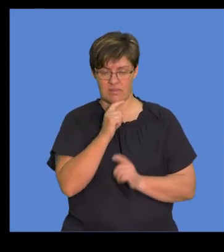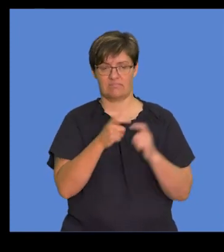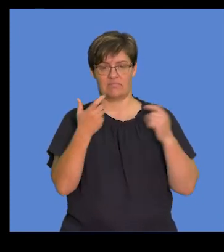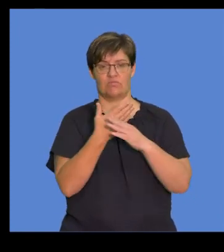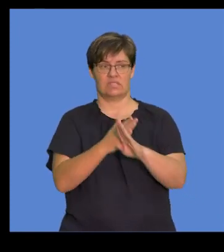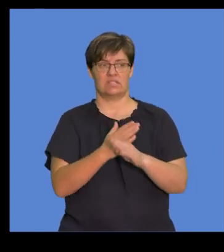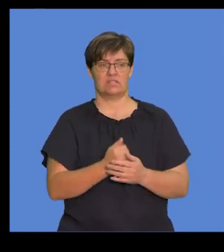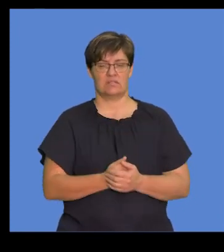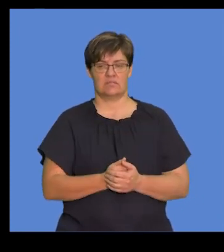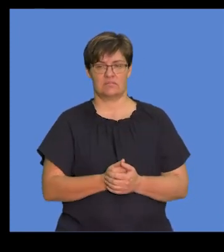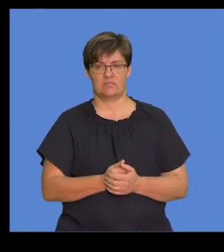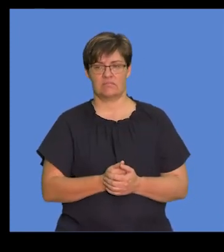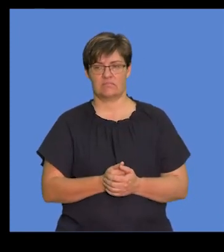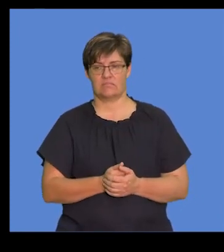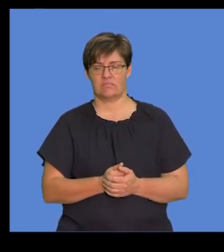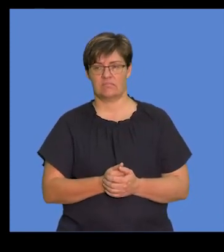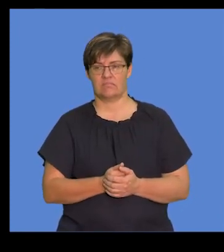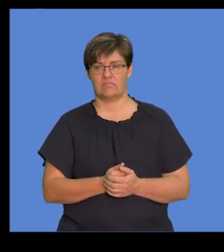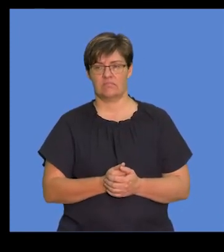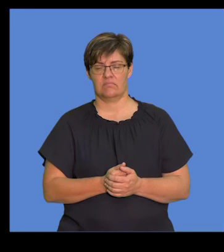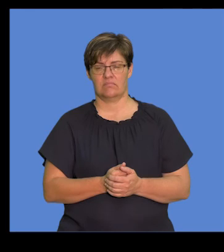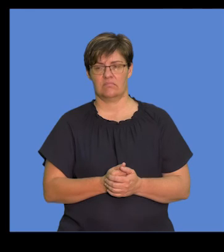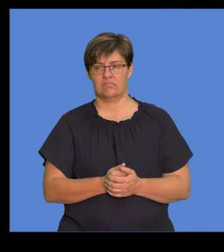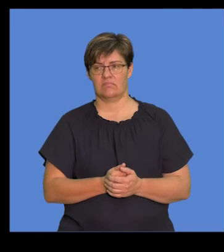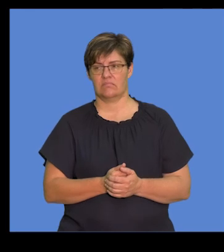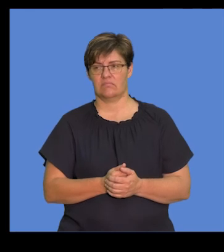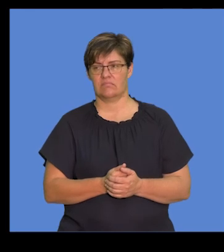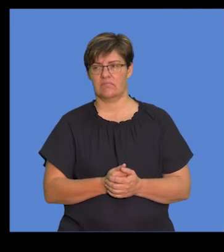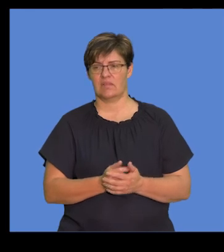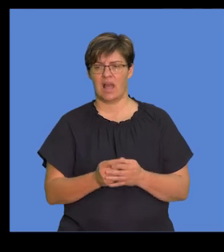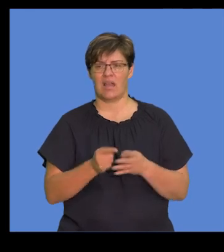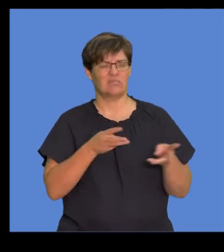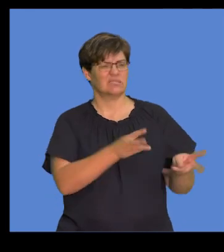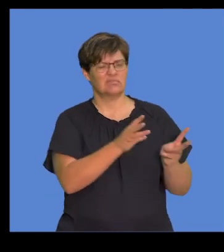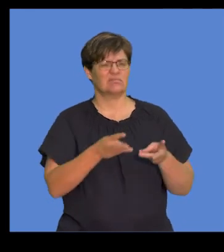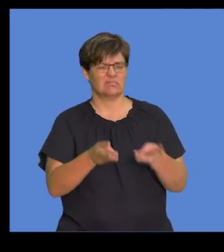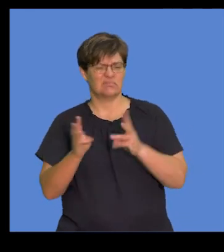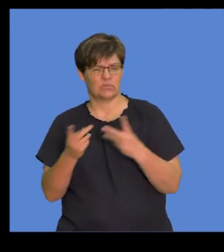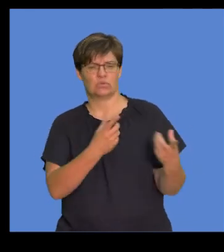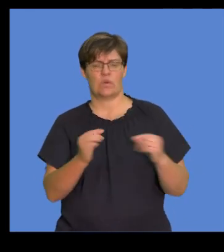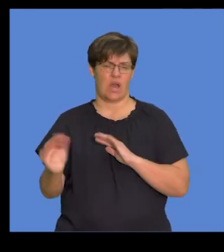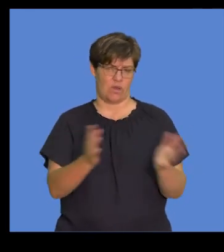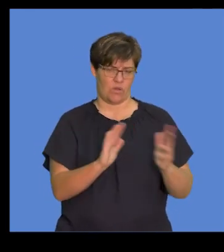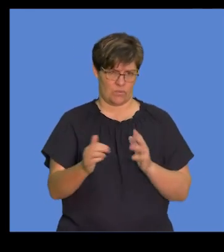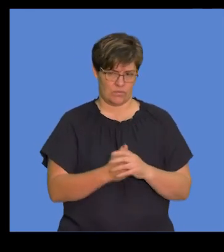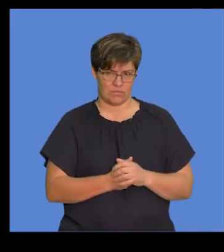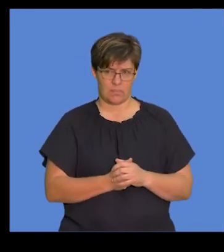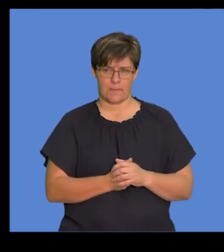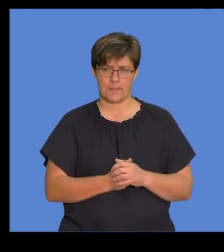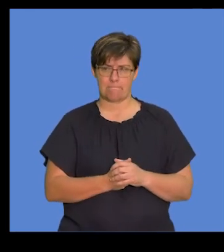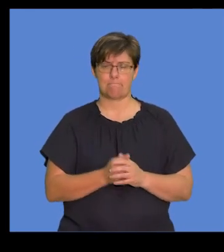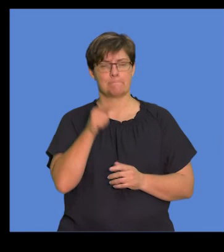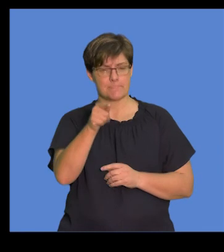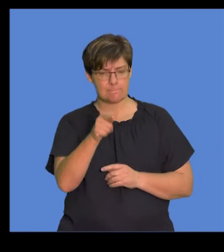1,6 ohms. That's the magnitude of resistance, right? Okay, so there are also many ways of actually